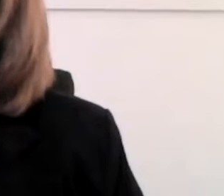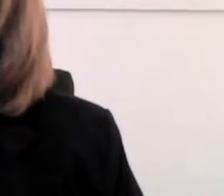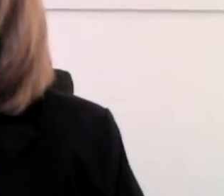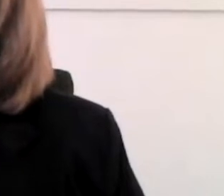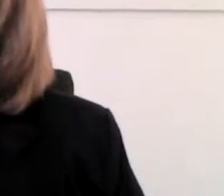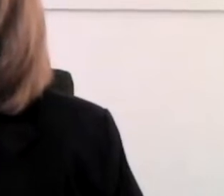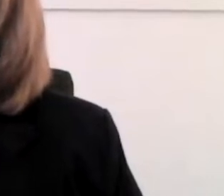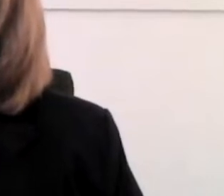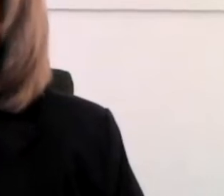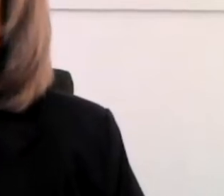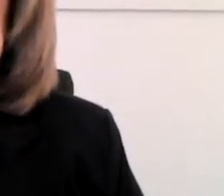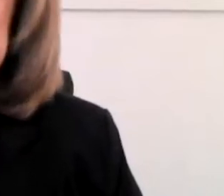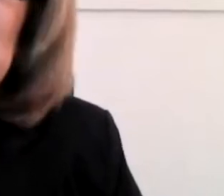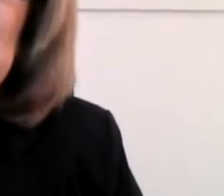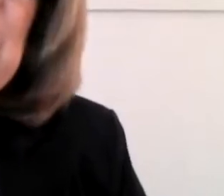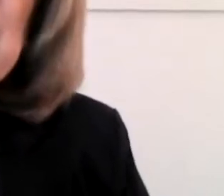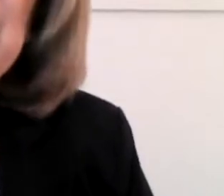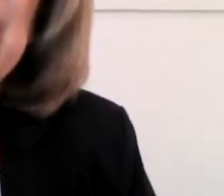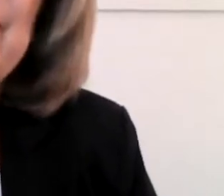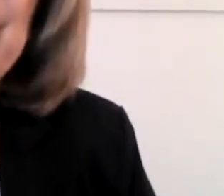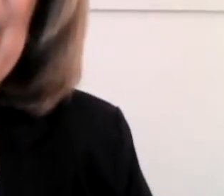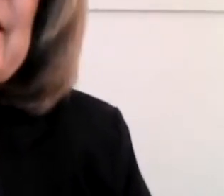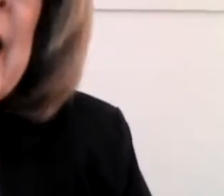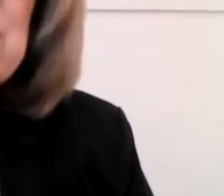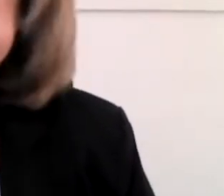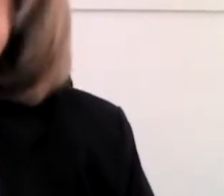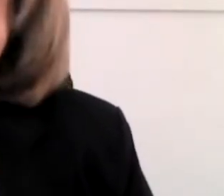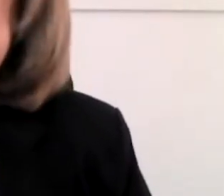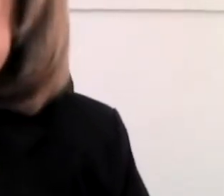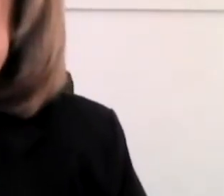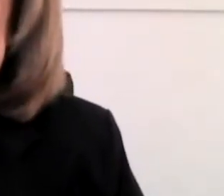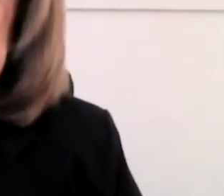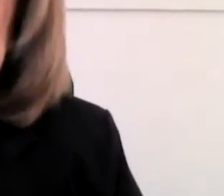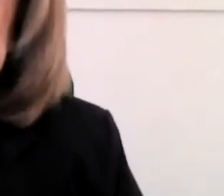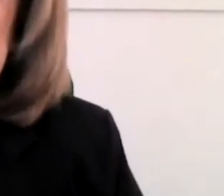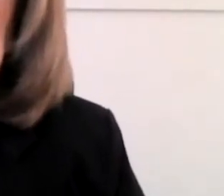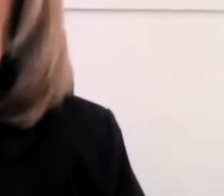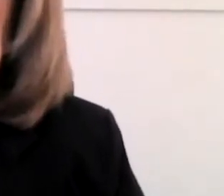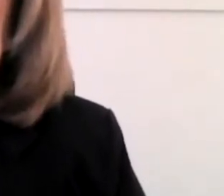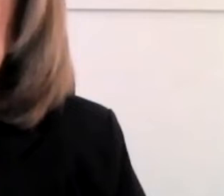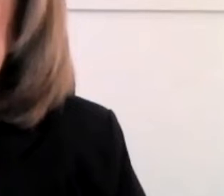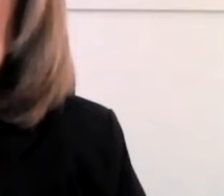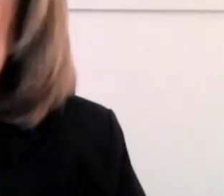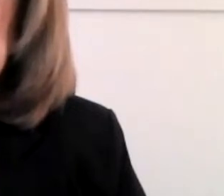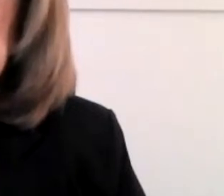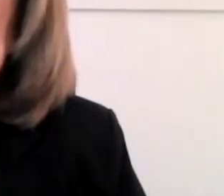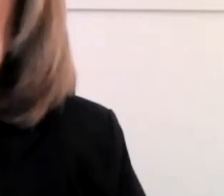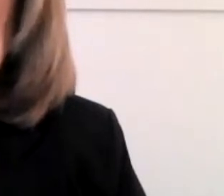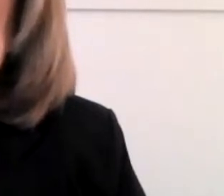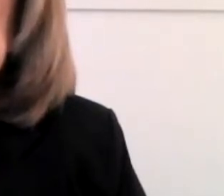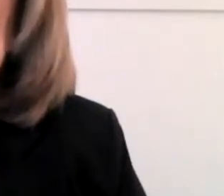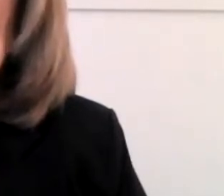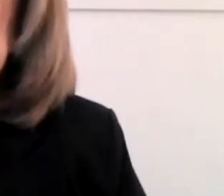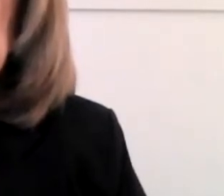frustrating. I think one thing that as a community, as counties, or even as a state, that you might think about as you move